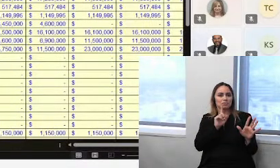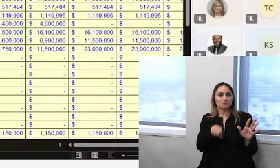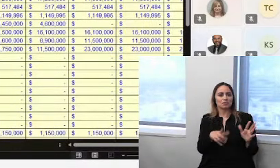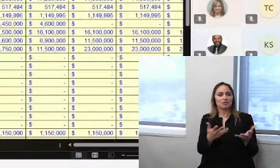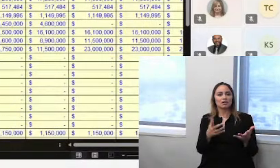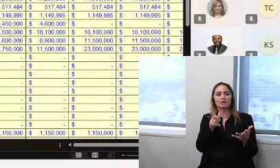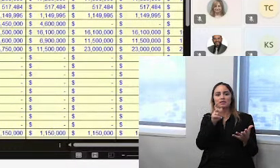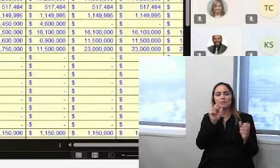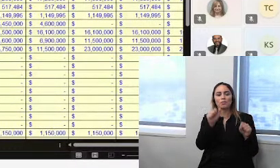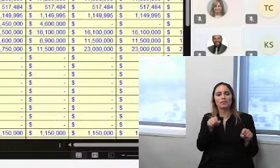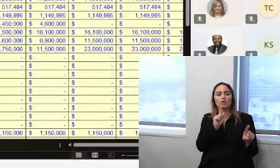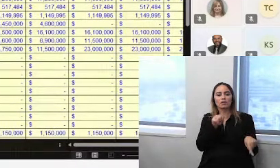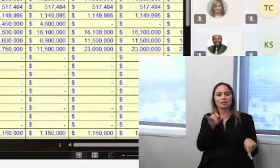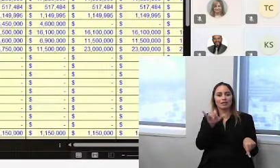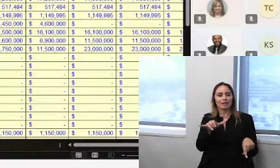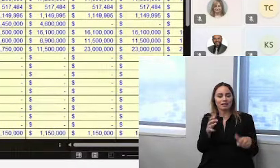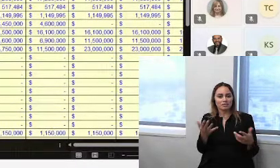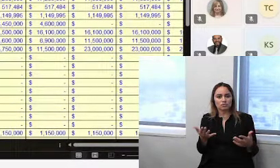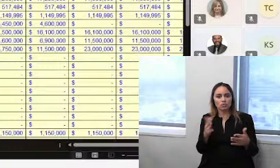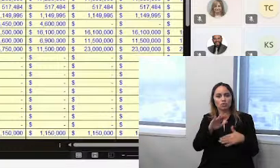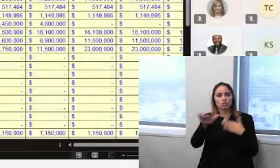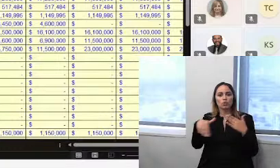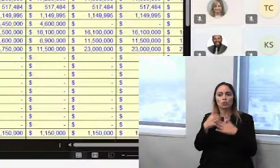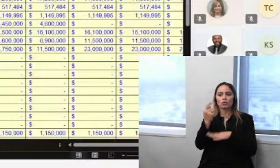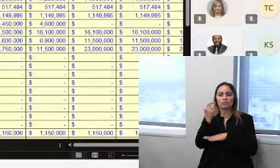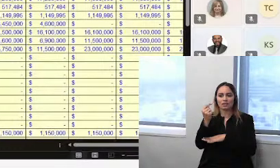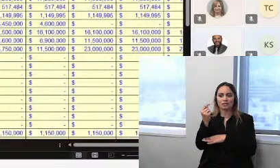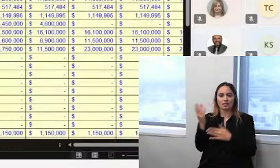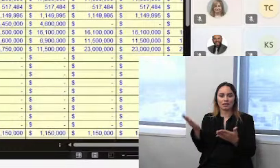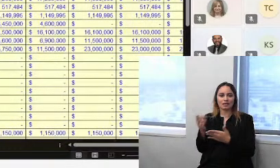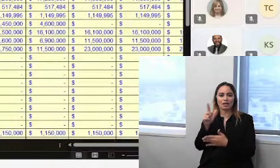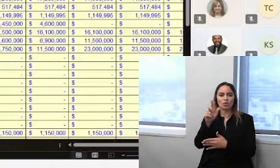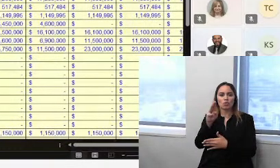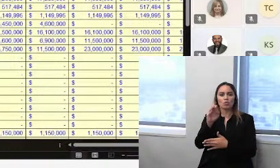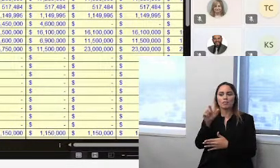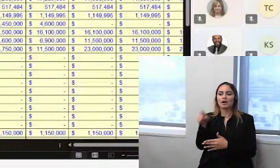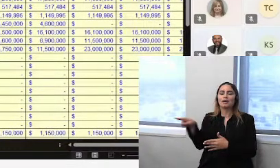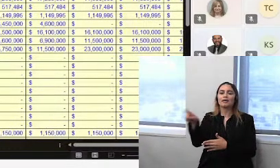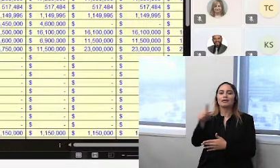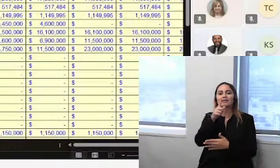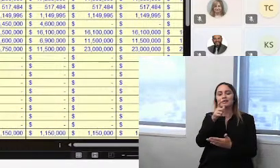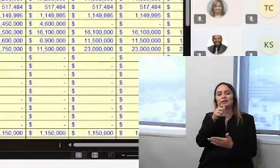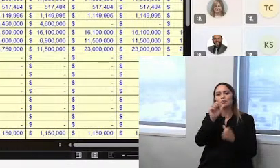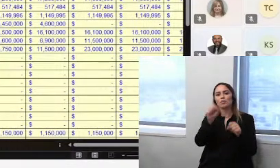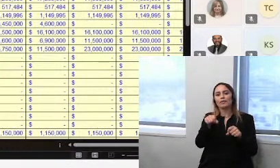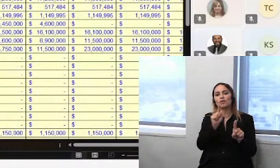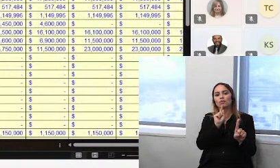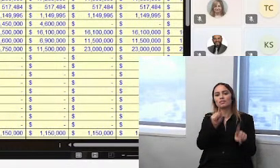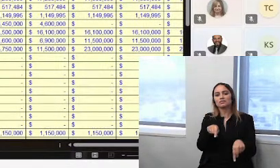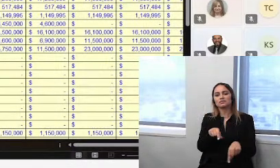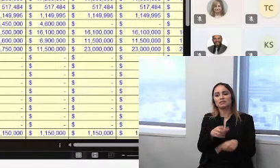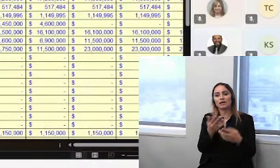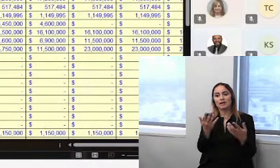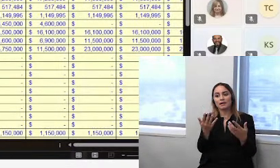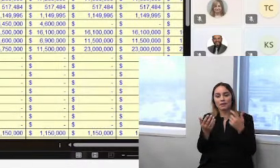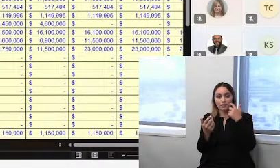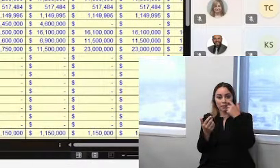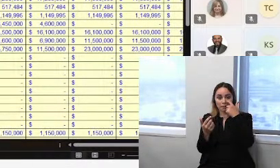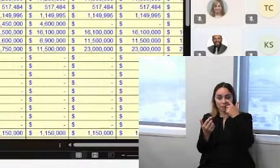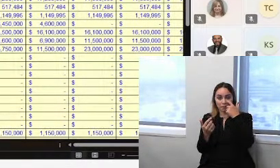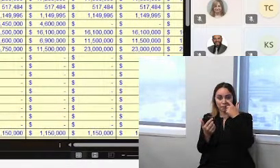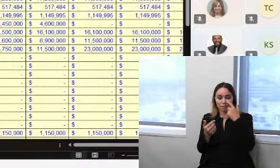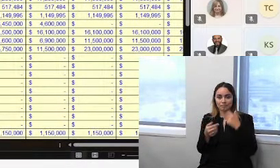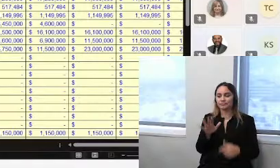the witnesses that Luma has? Is this something that Mr. Figueroa